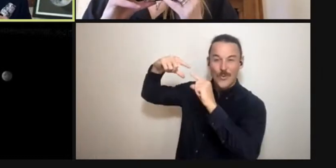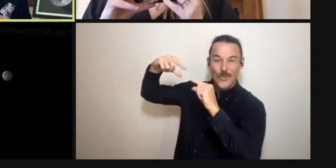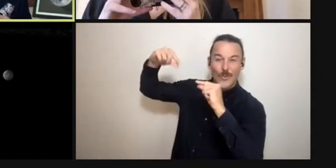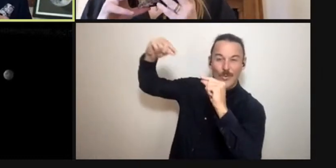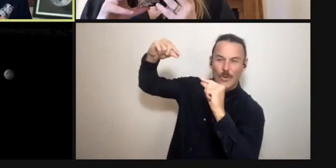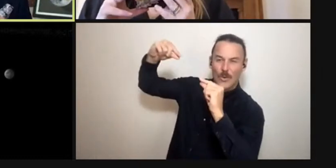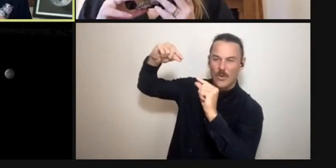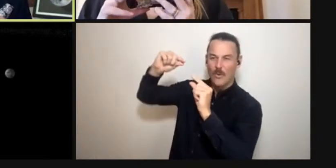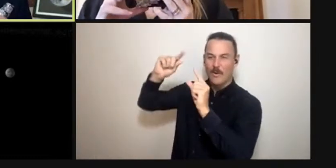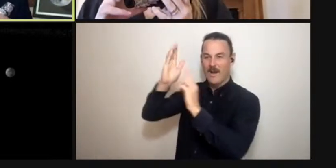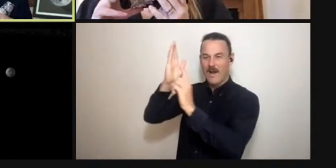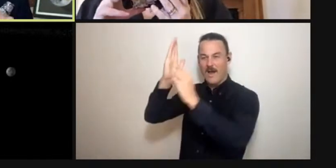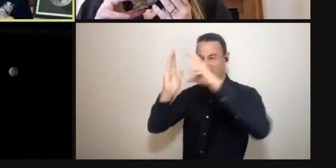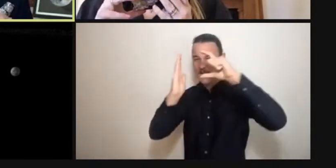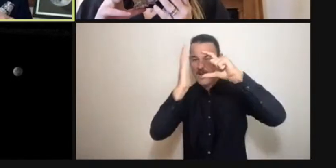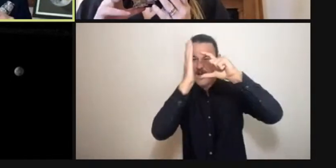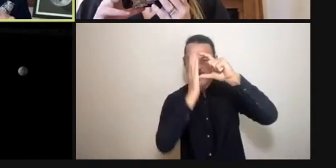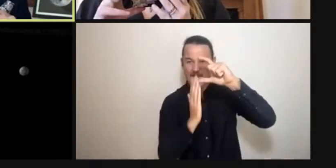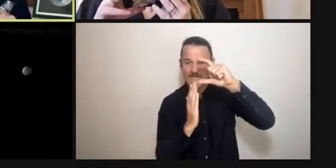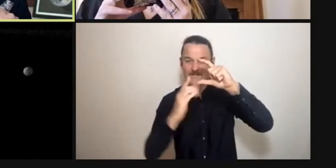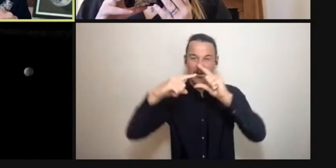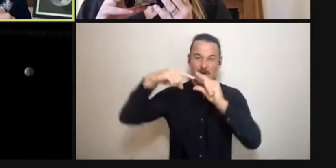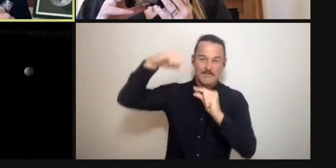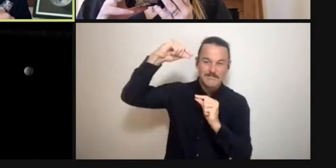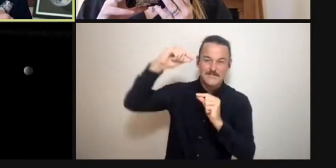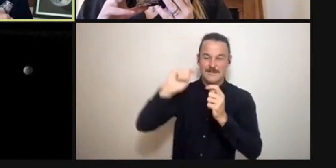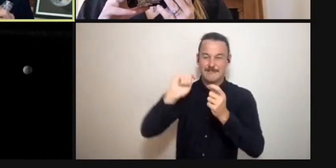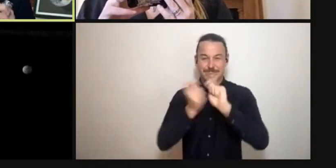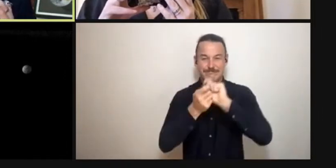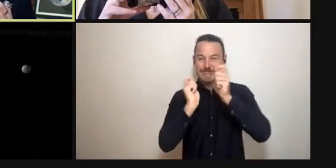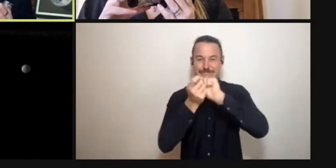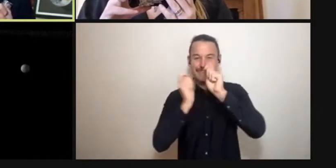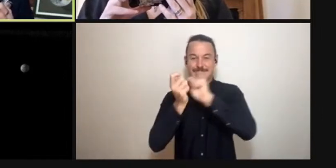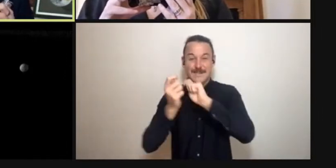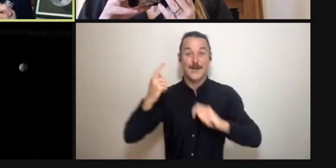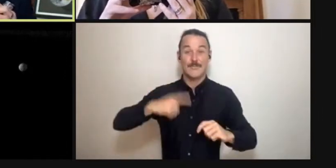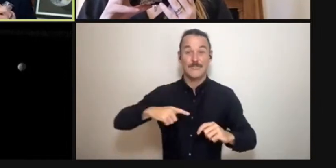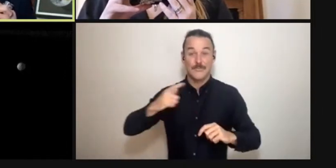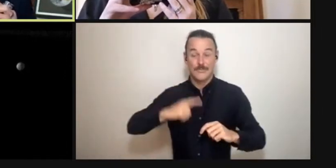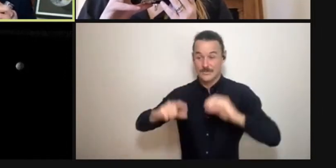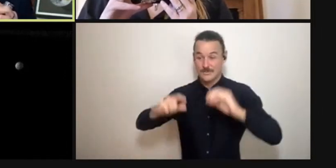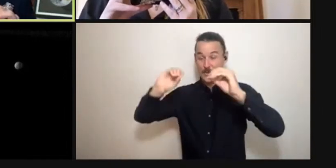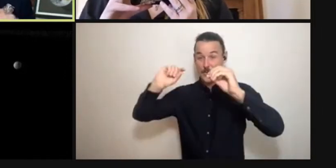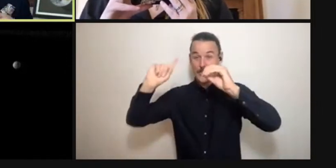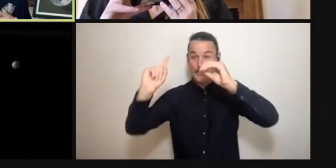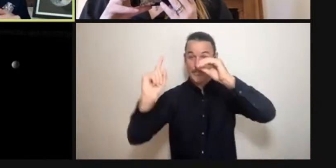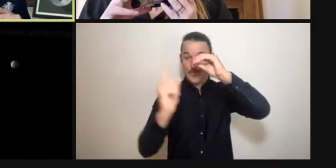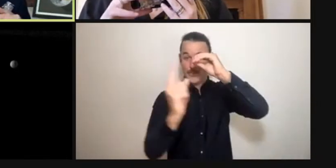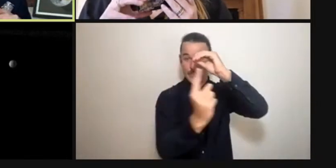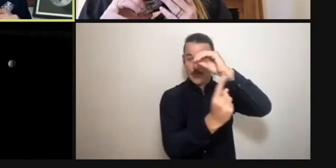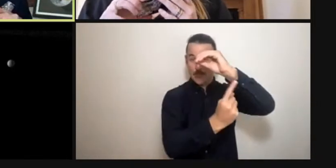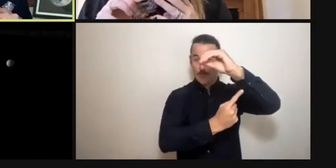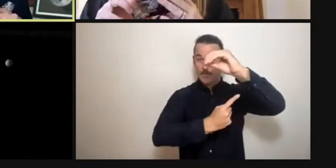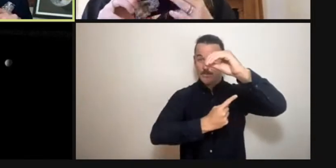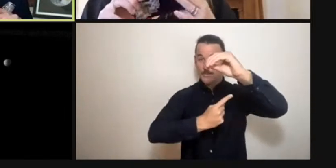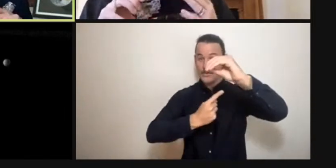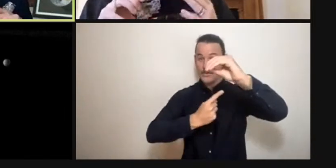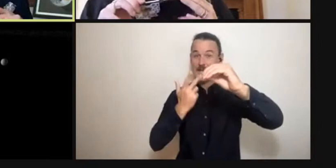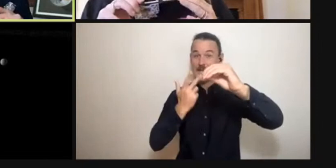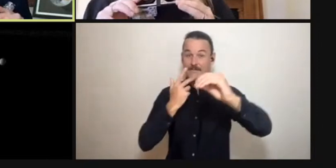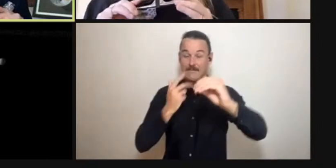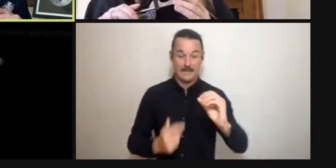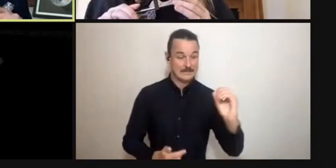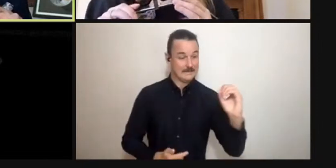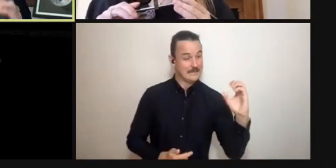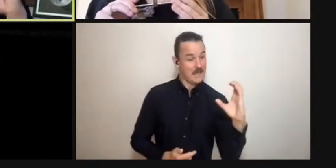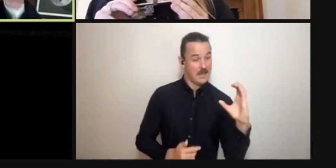goes around in its orbit. It's a full moon when you get the sun and the Earth and the moon in a line, and it's a new moon when the moon